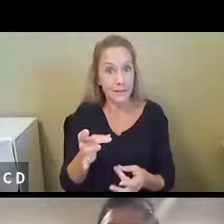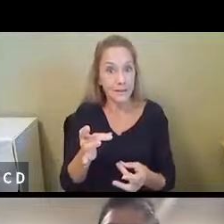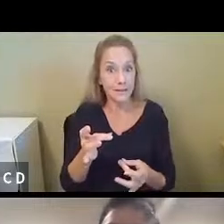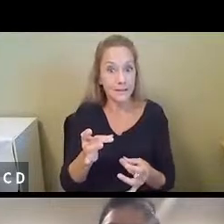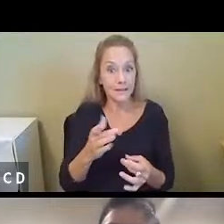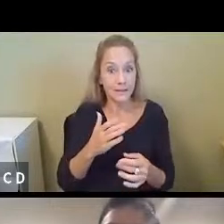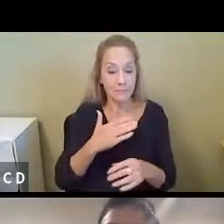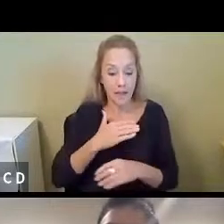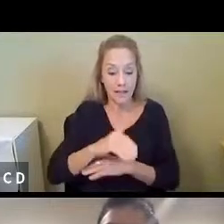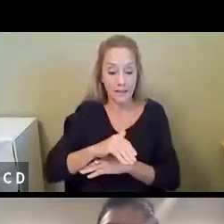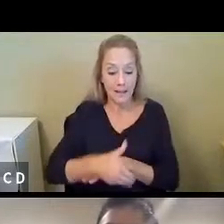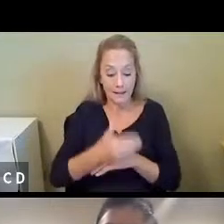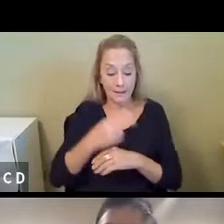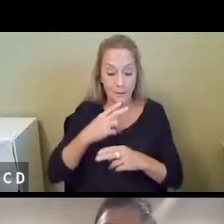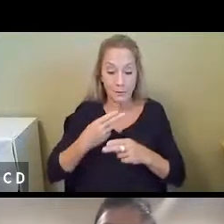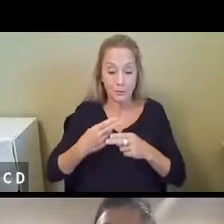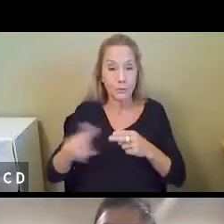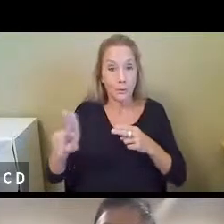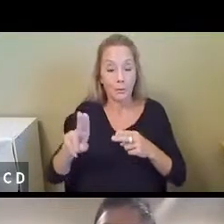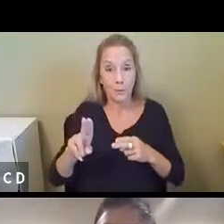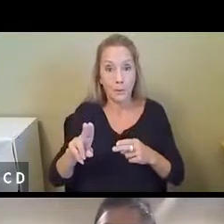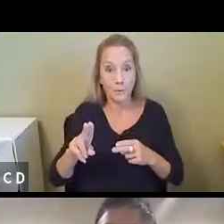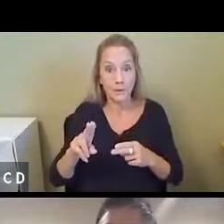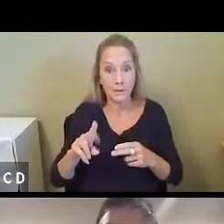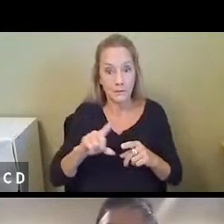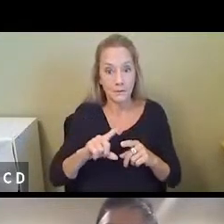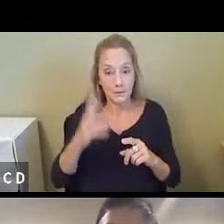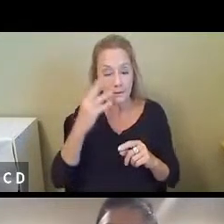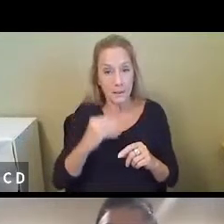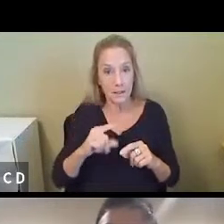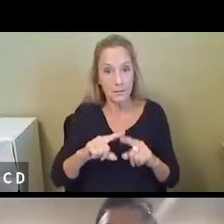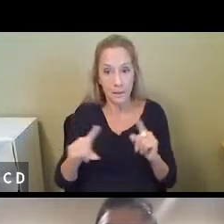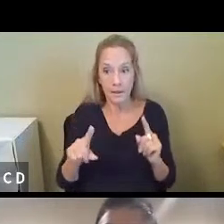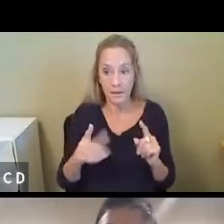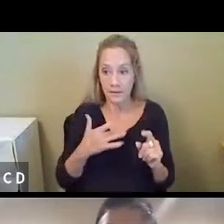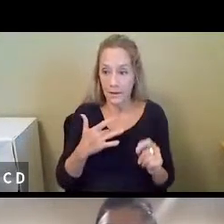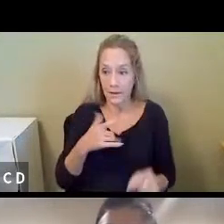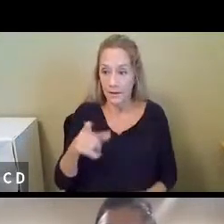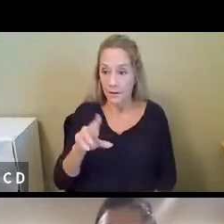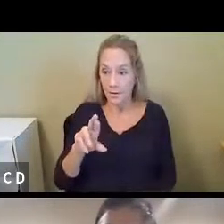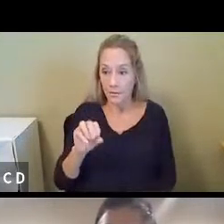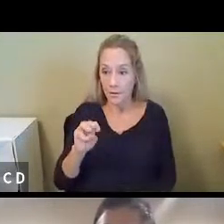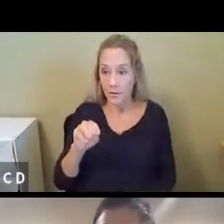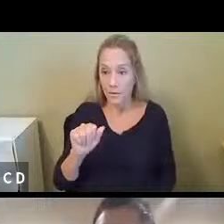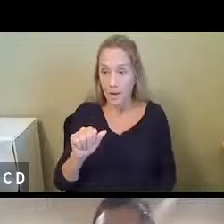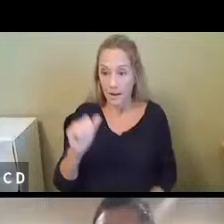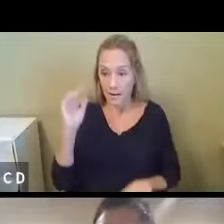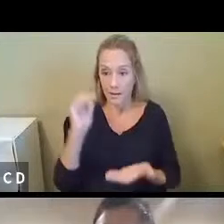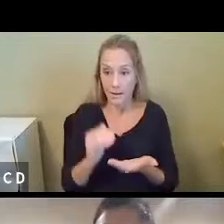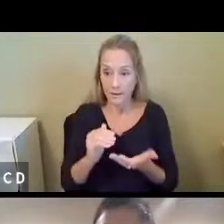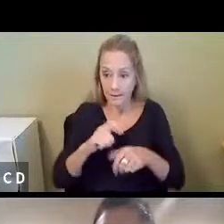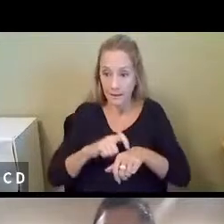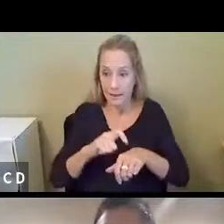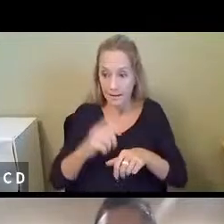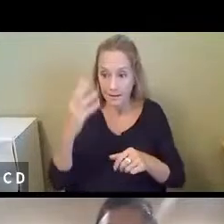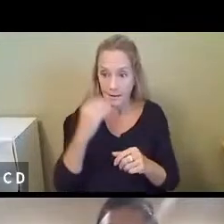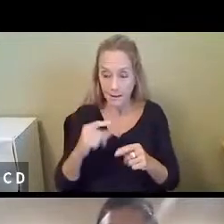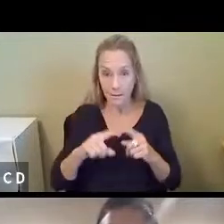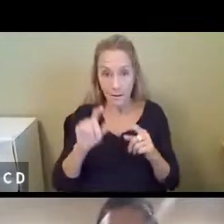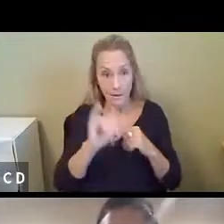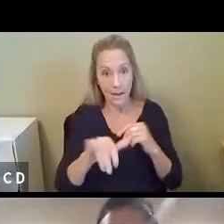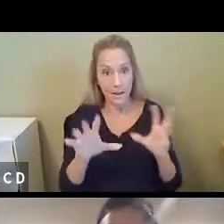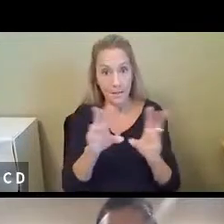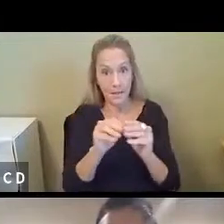night, but I'm sure Miss Rome even had a shorter night than I did. So that was a long